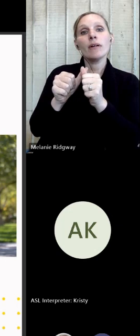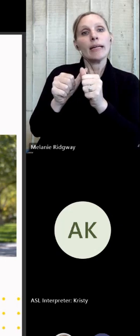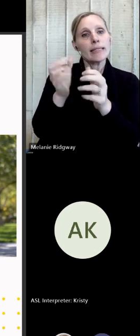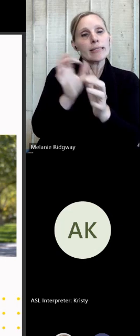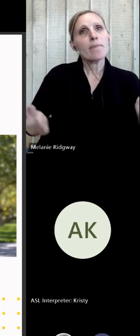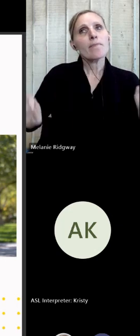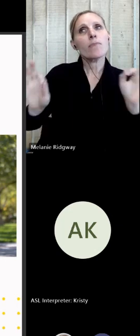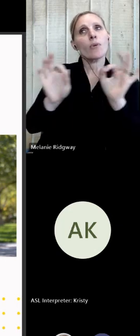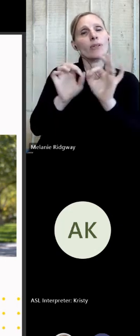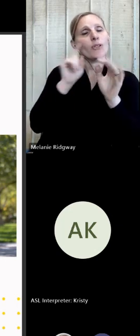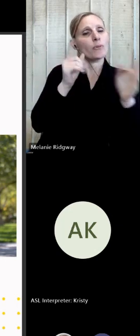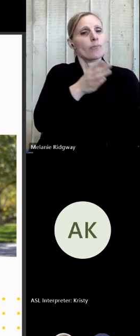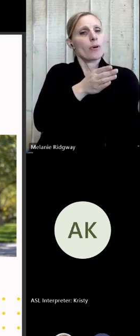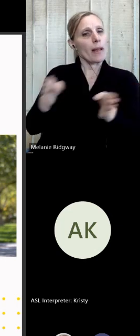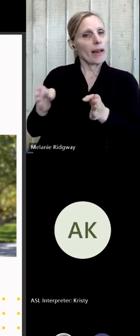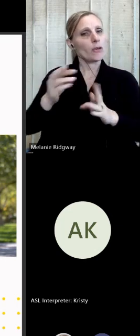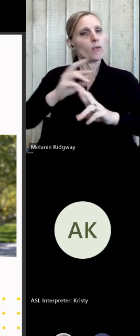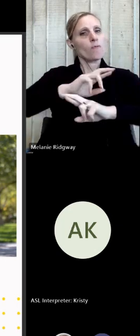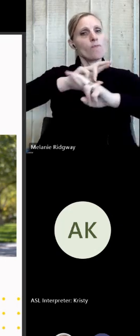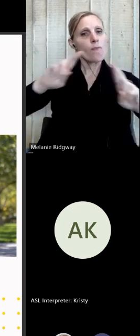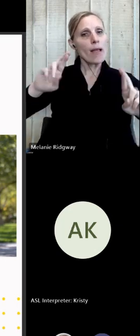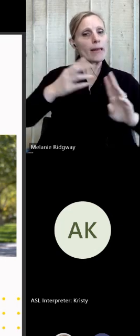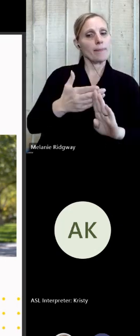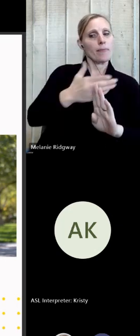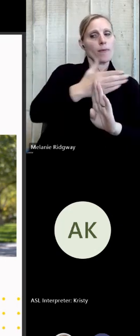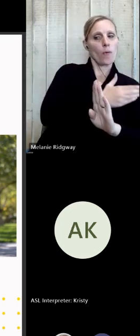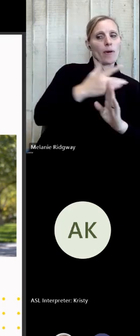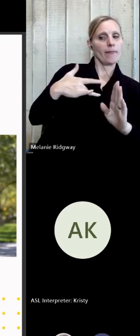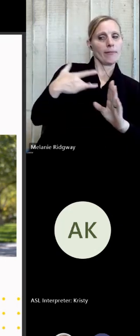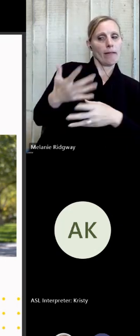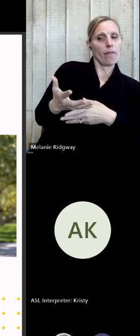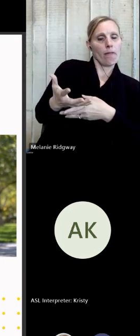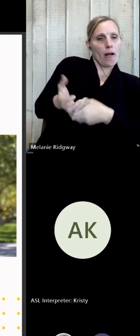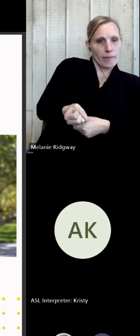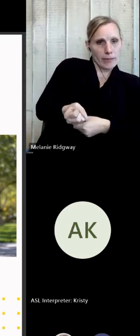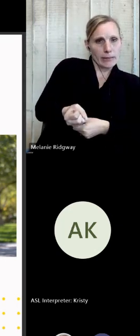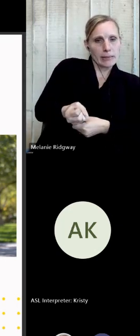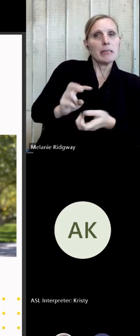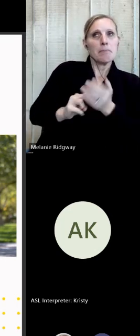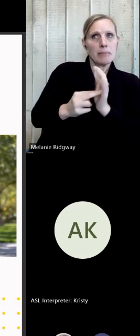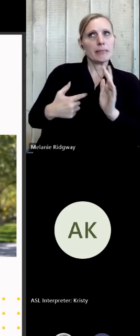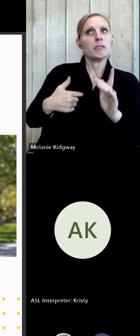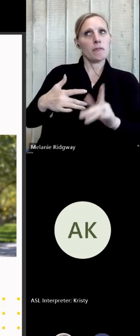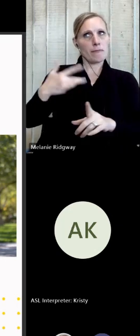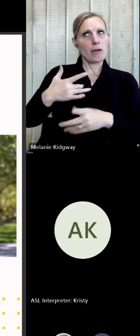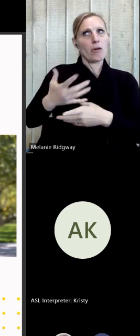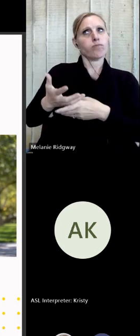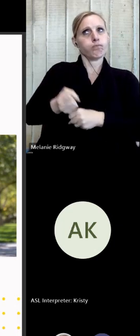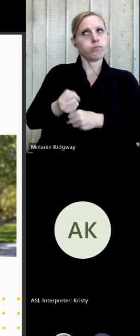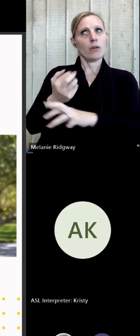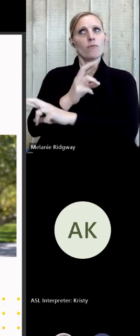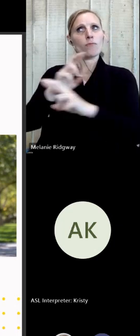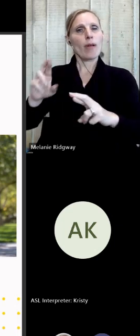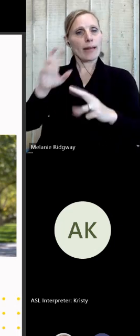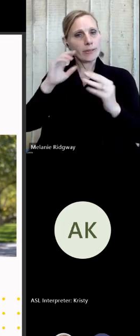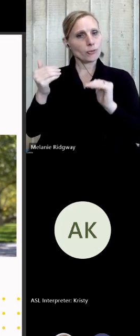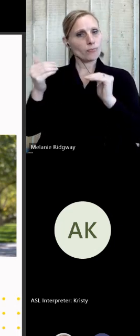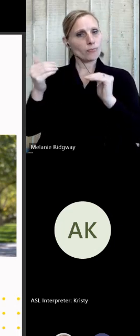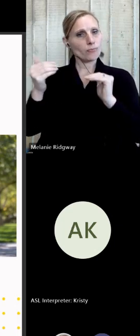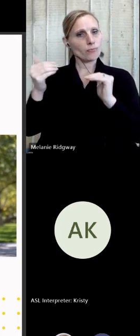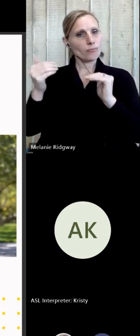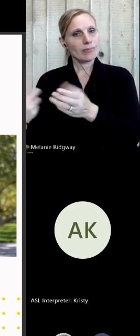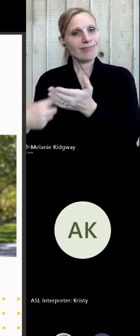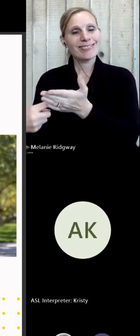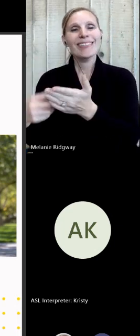prepared, and preparation builds confidence. And